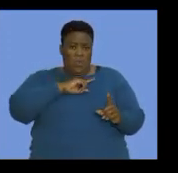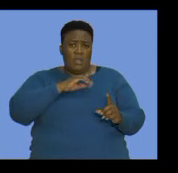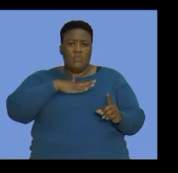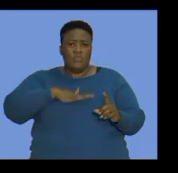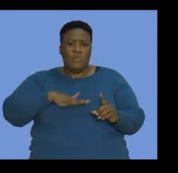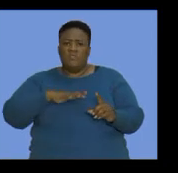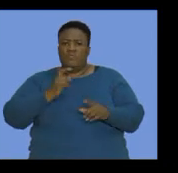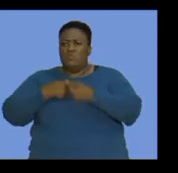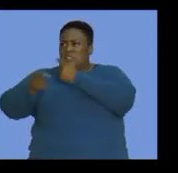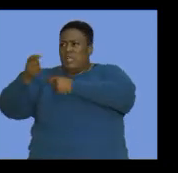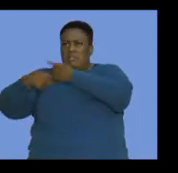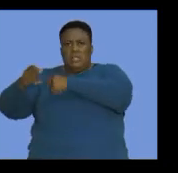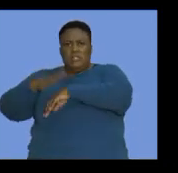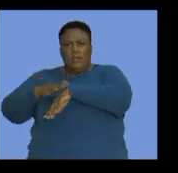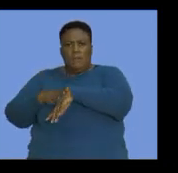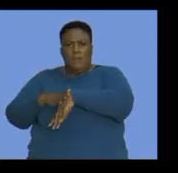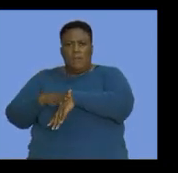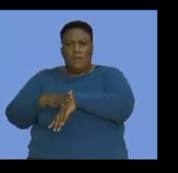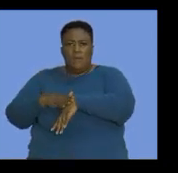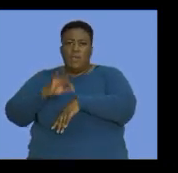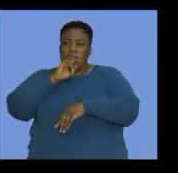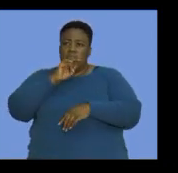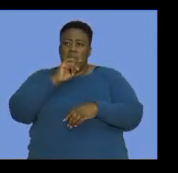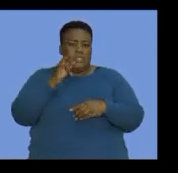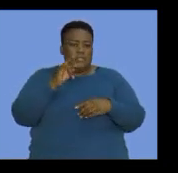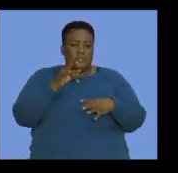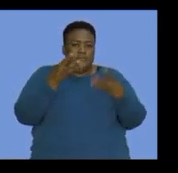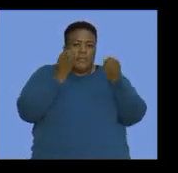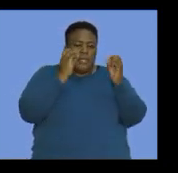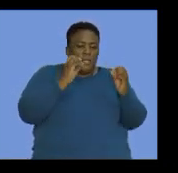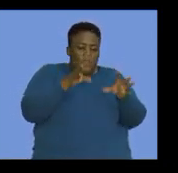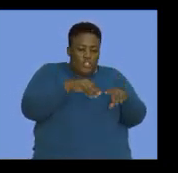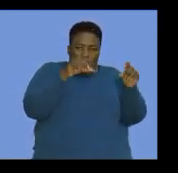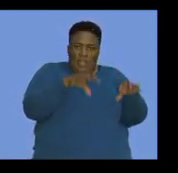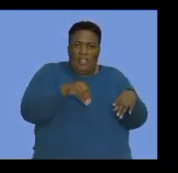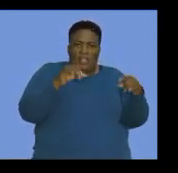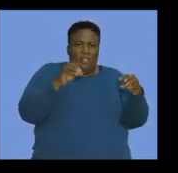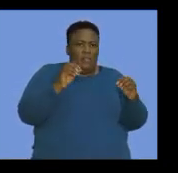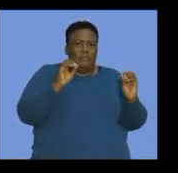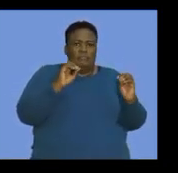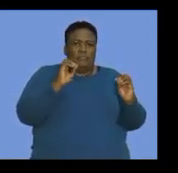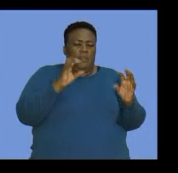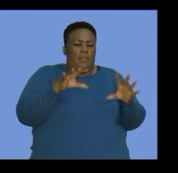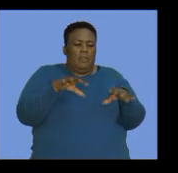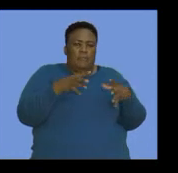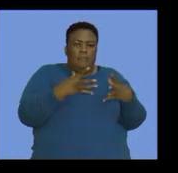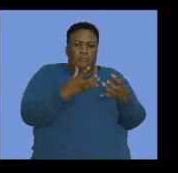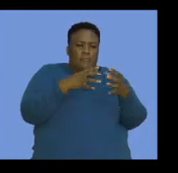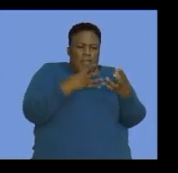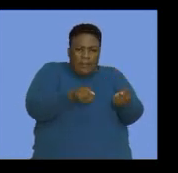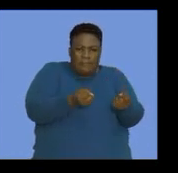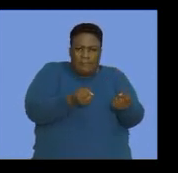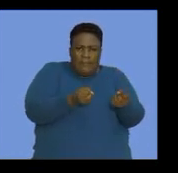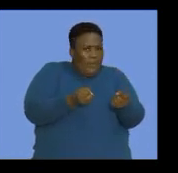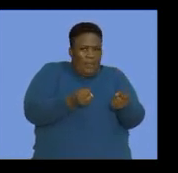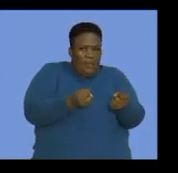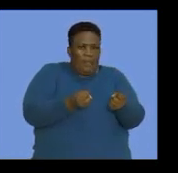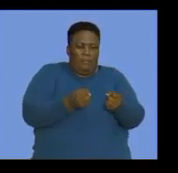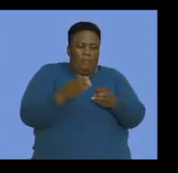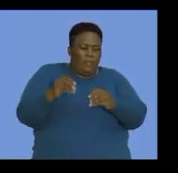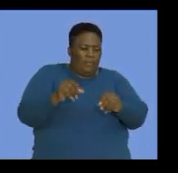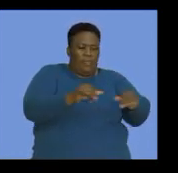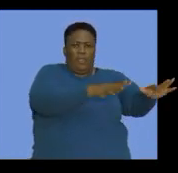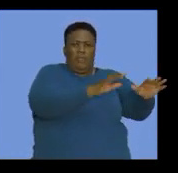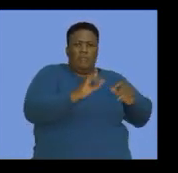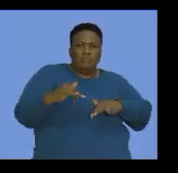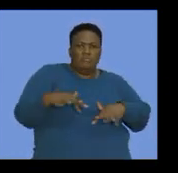of these plants because of exploitation could also mean that there's nothing to hold the soil, and so we find that there's erosion on the